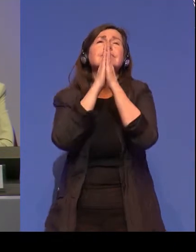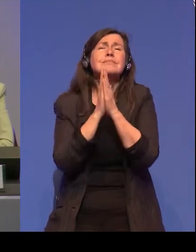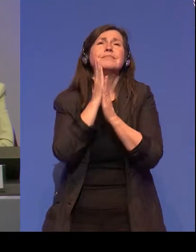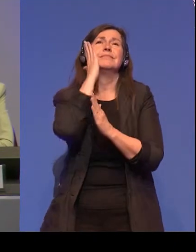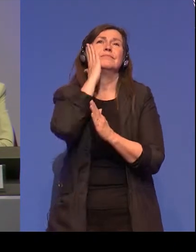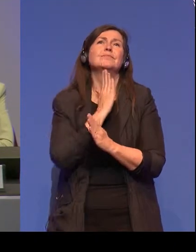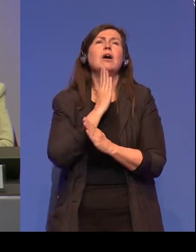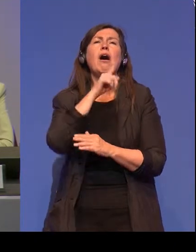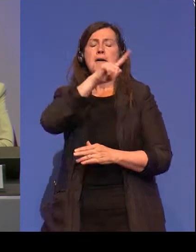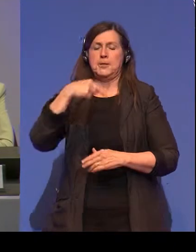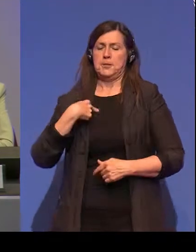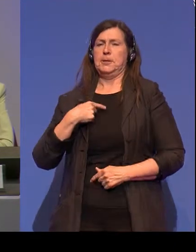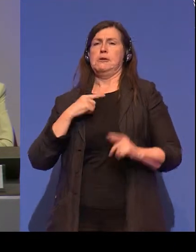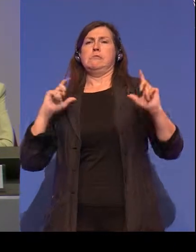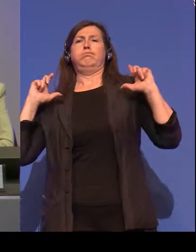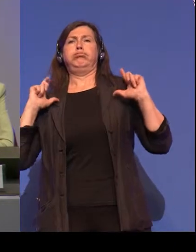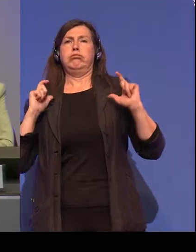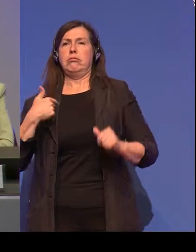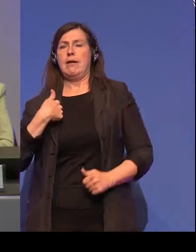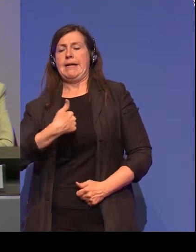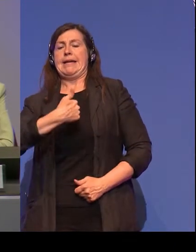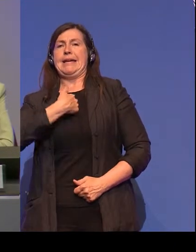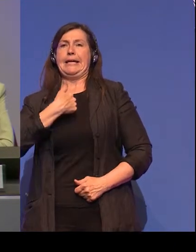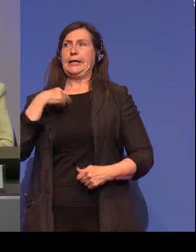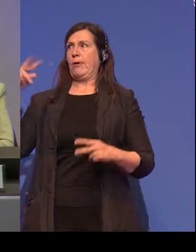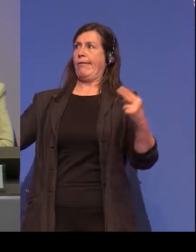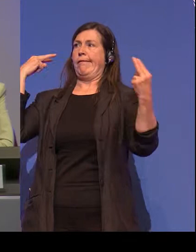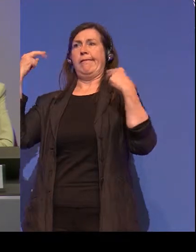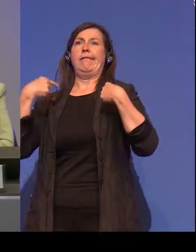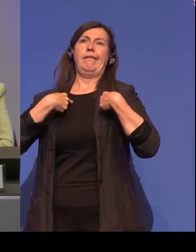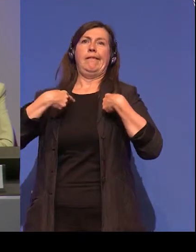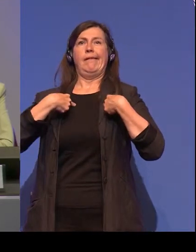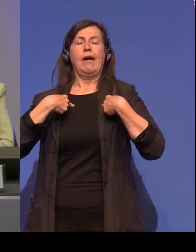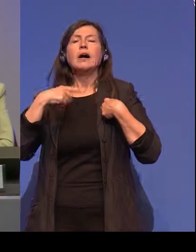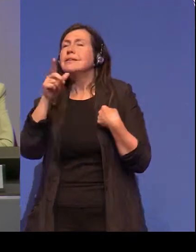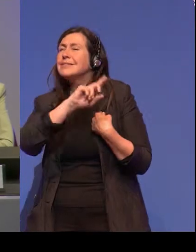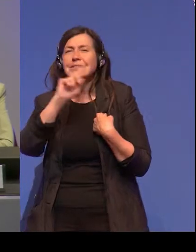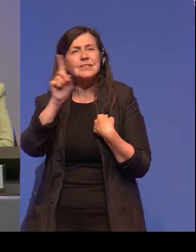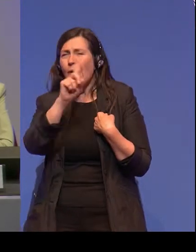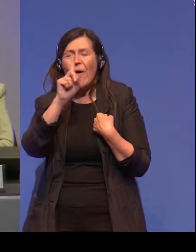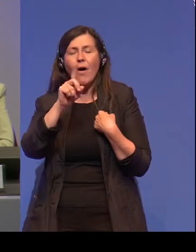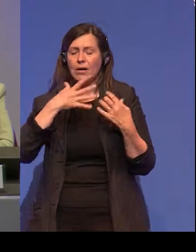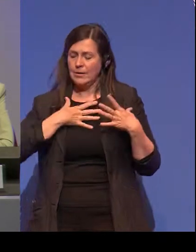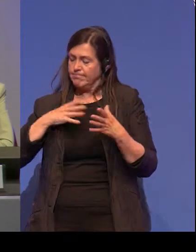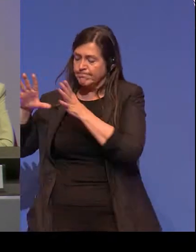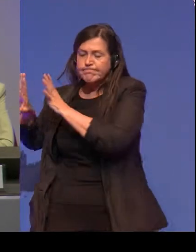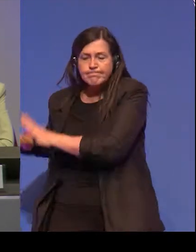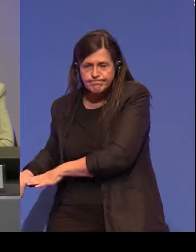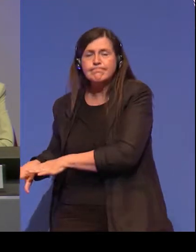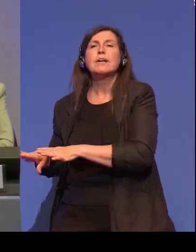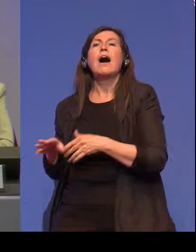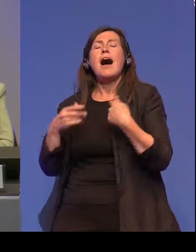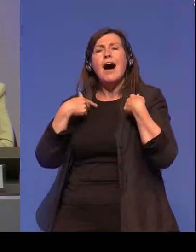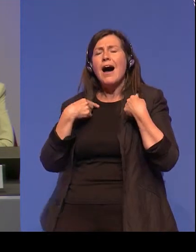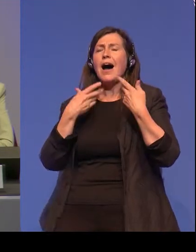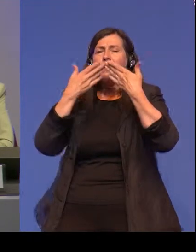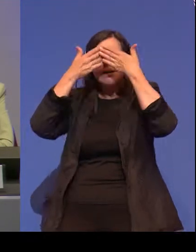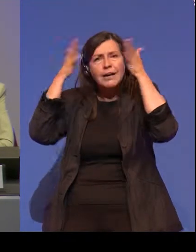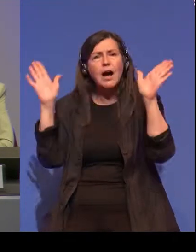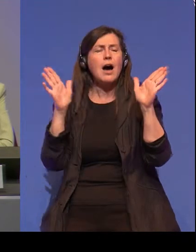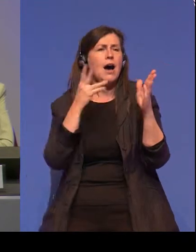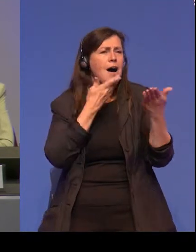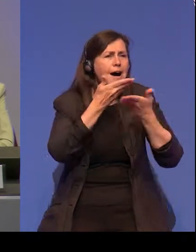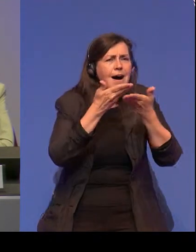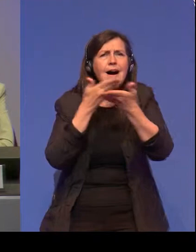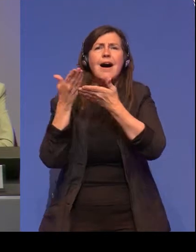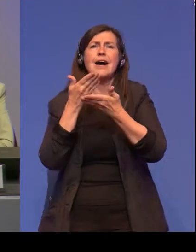behind all the ego, and I call on parties, donors, NGOs, local government, local people, science and policy forum, and